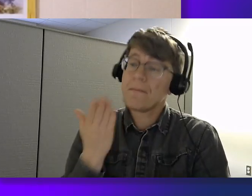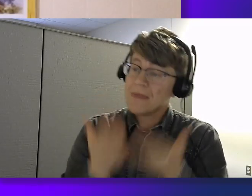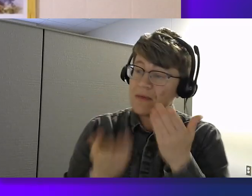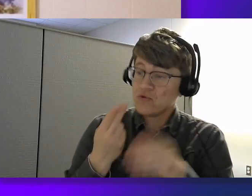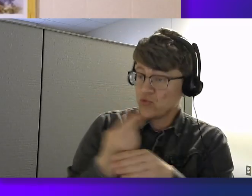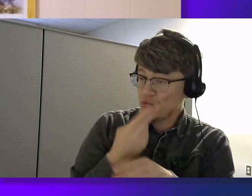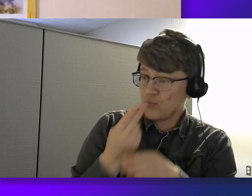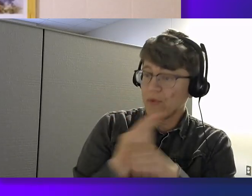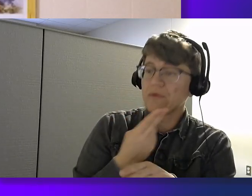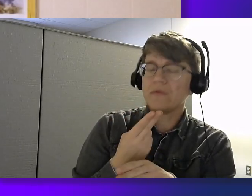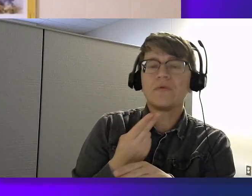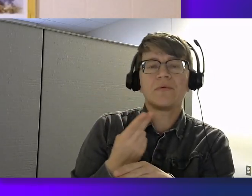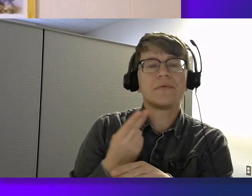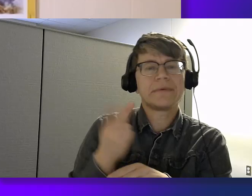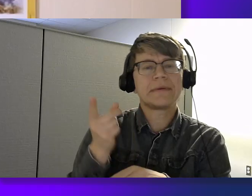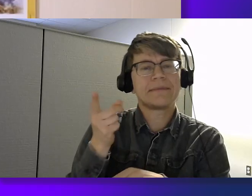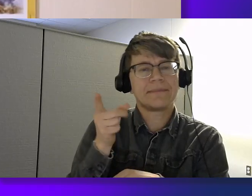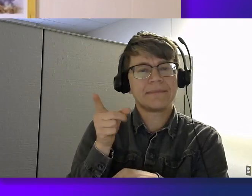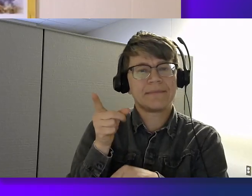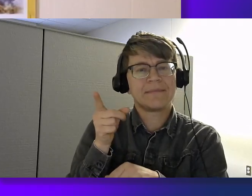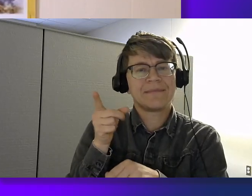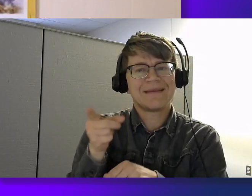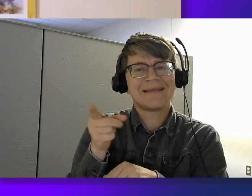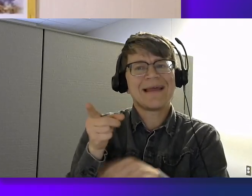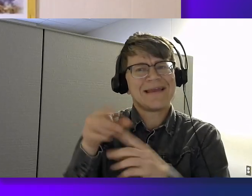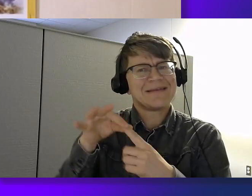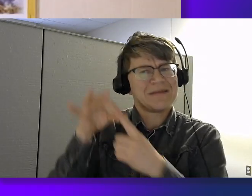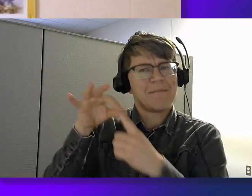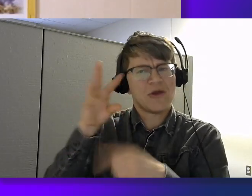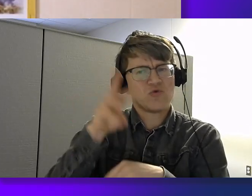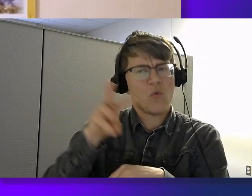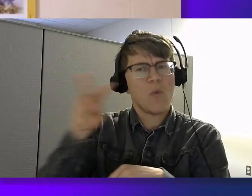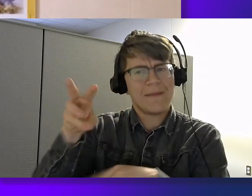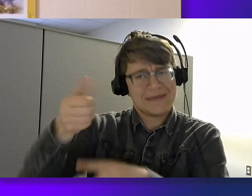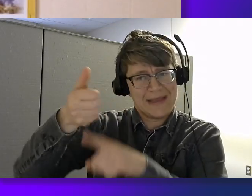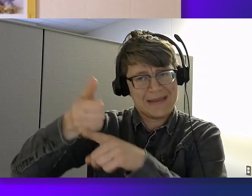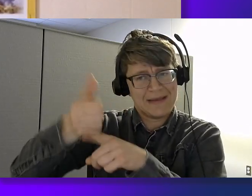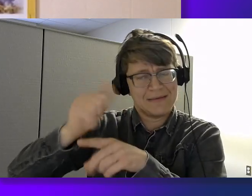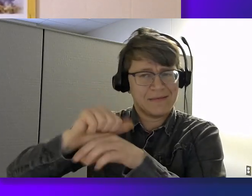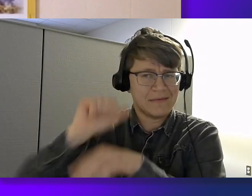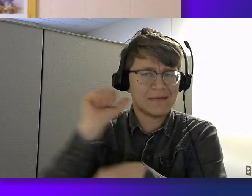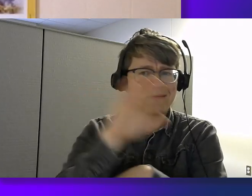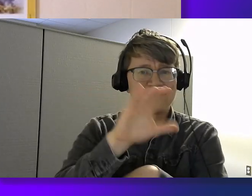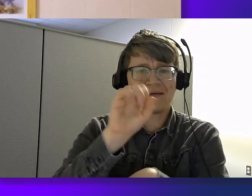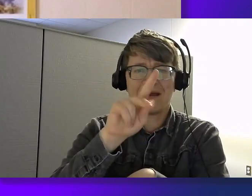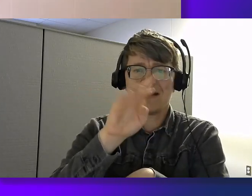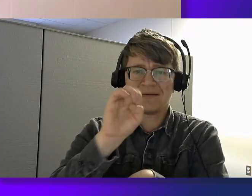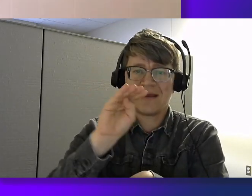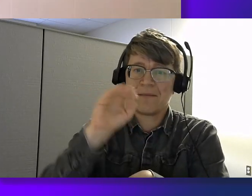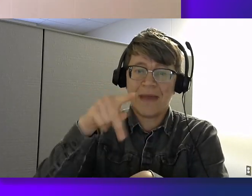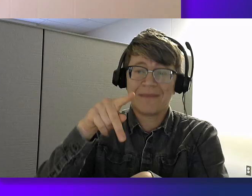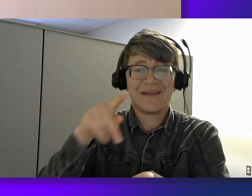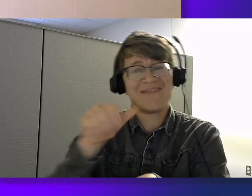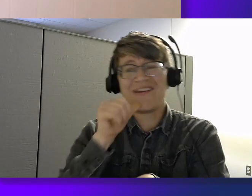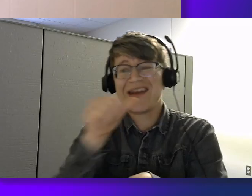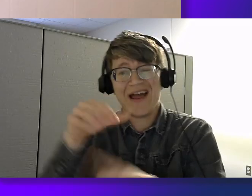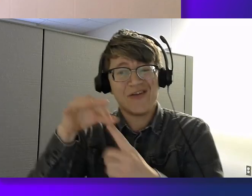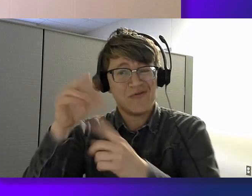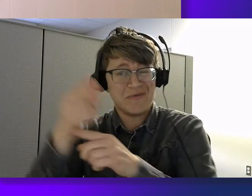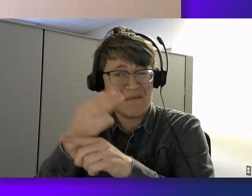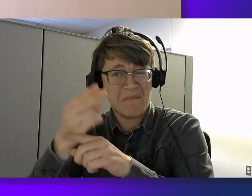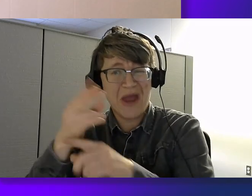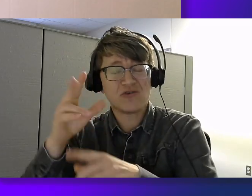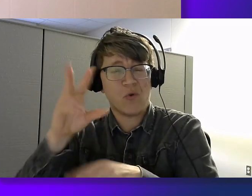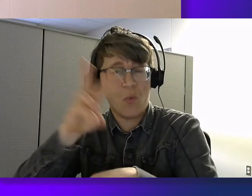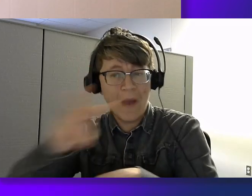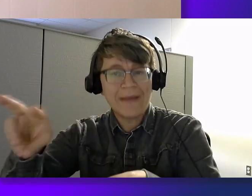sitemap, you'll need to update the sitemap yourself and resubmit it anytime you make significant changes. Otherwise, you'll have to wait for